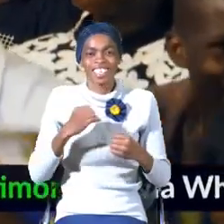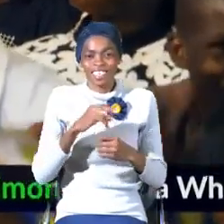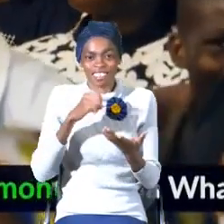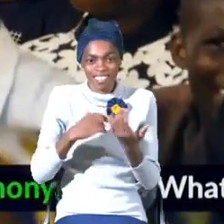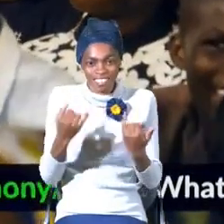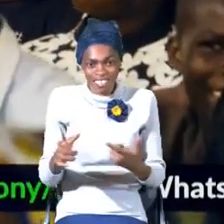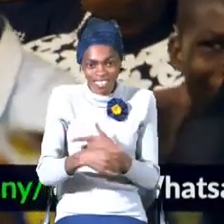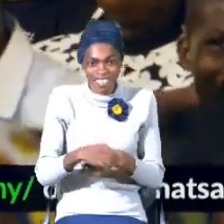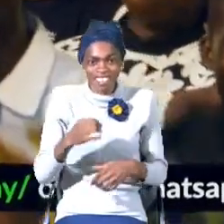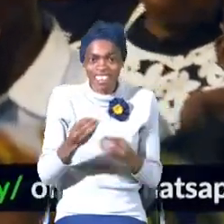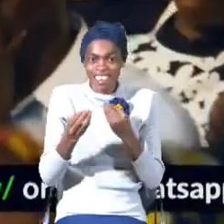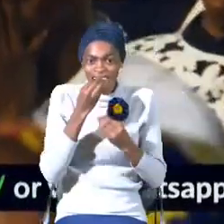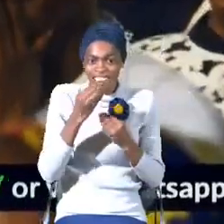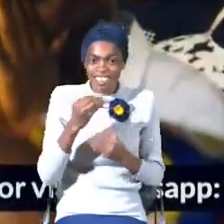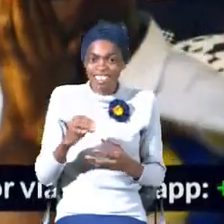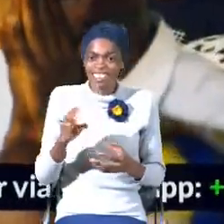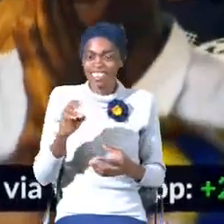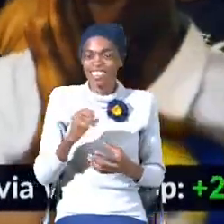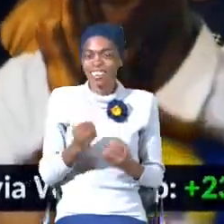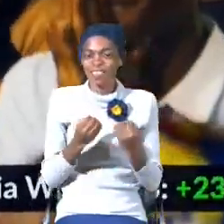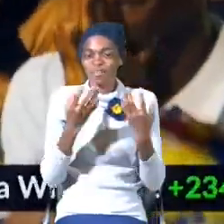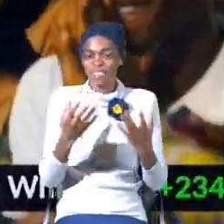Praise the Lord.